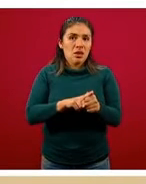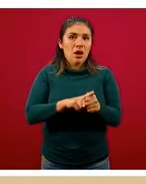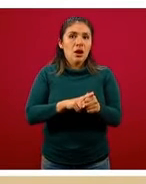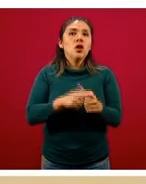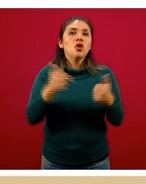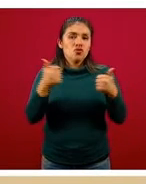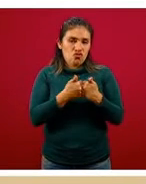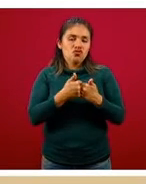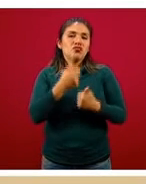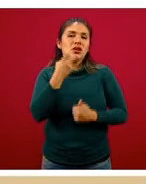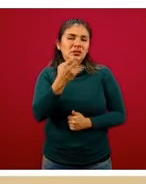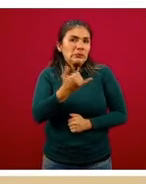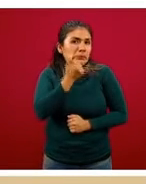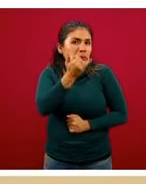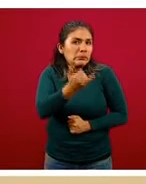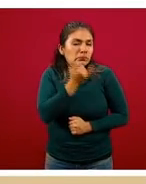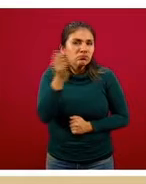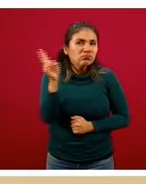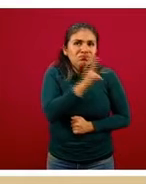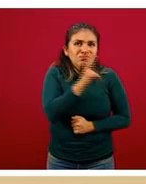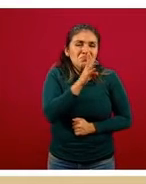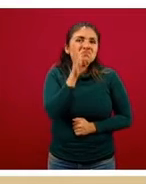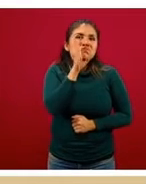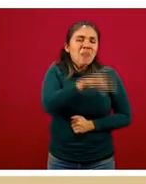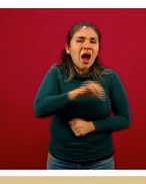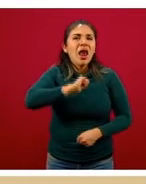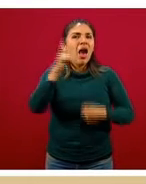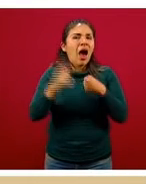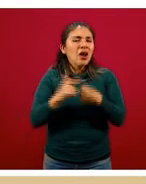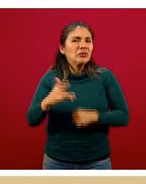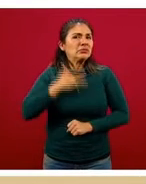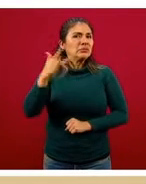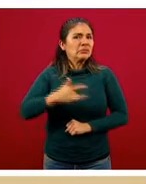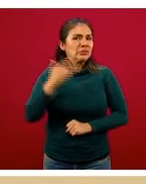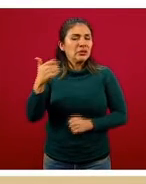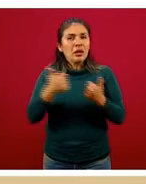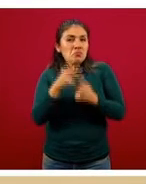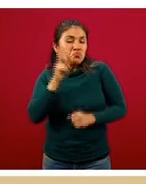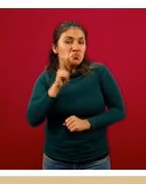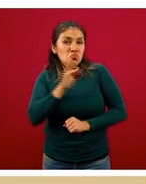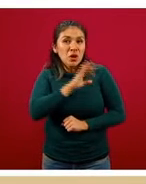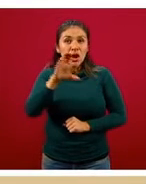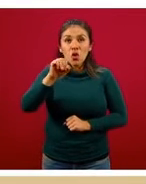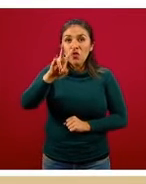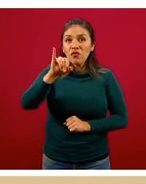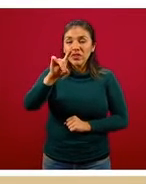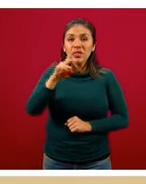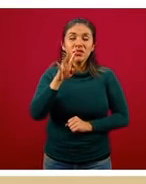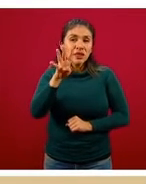and especially of those patients that are being hospitalized